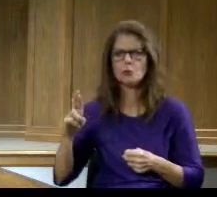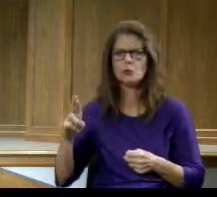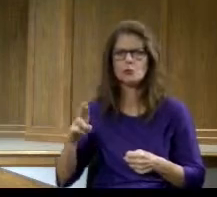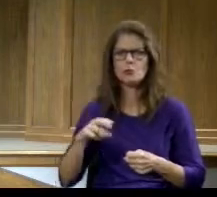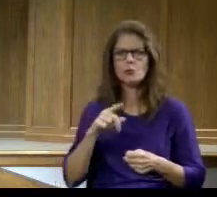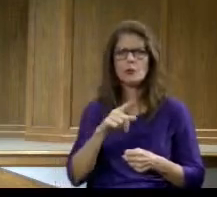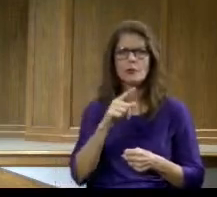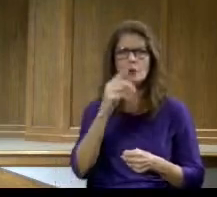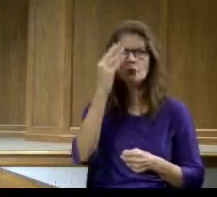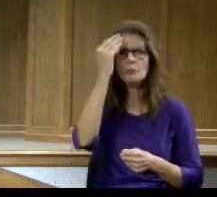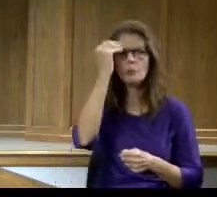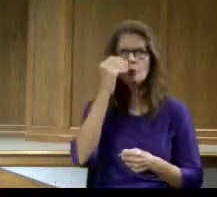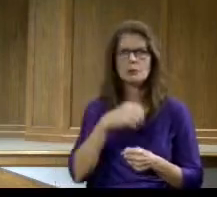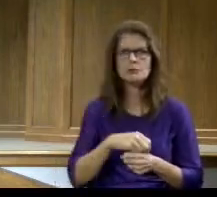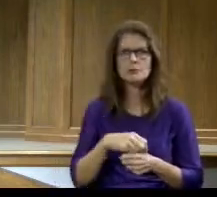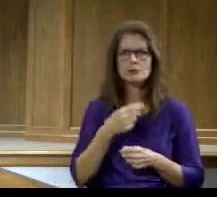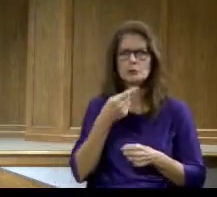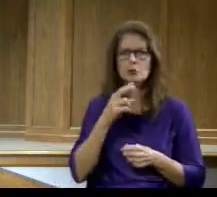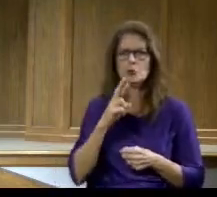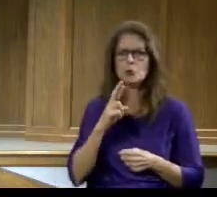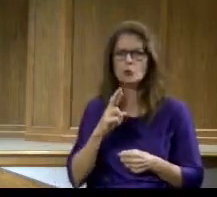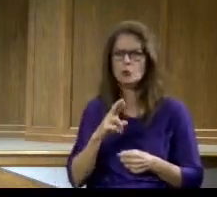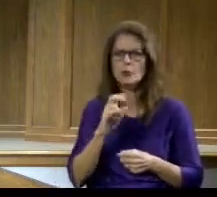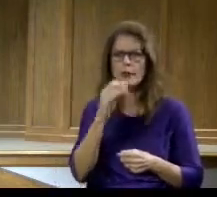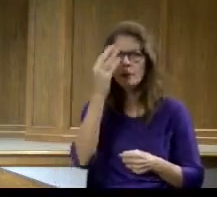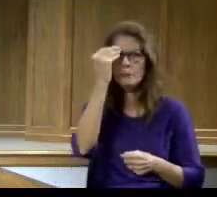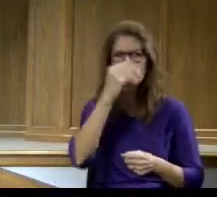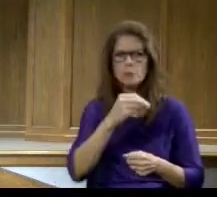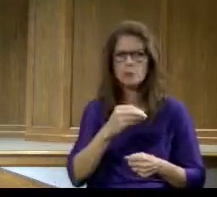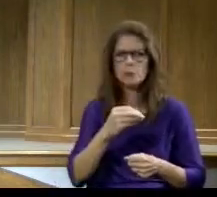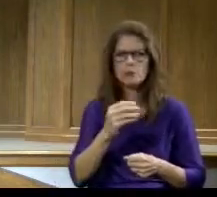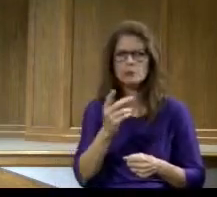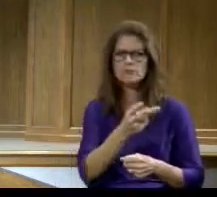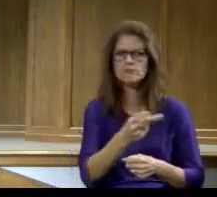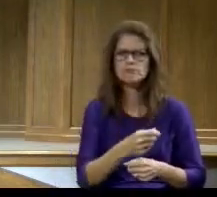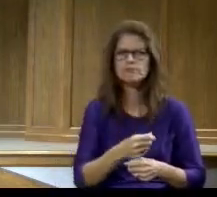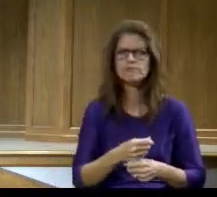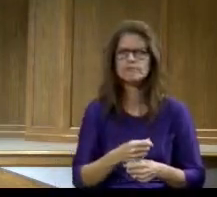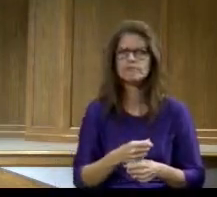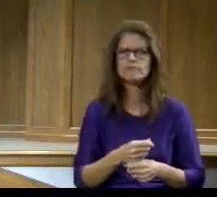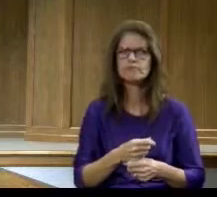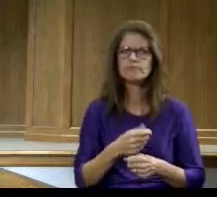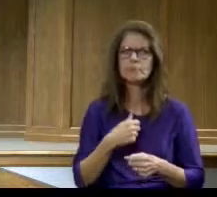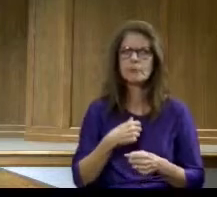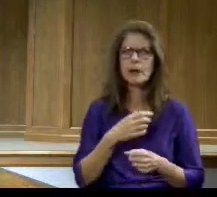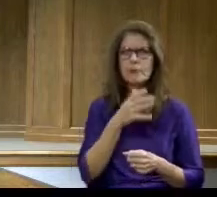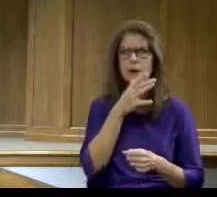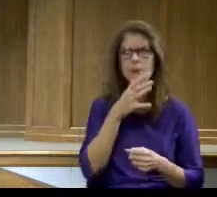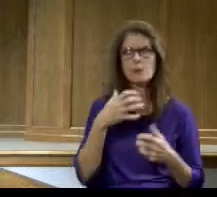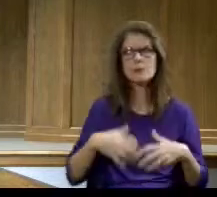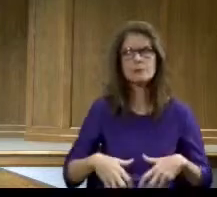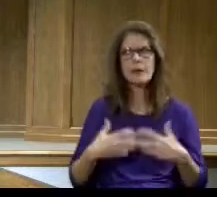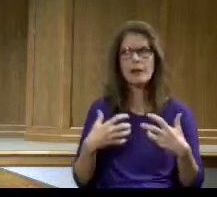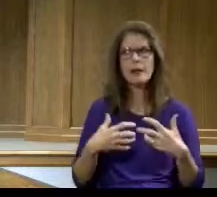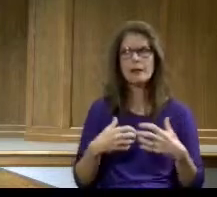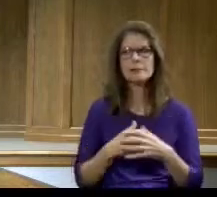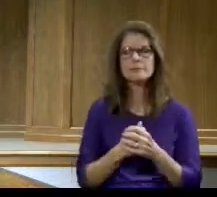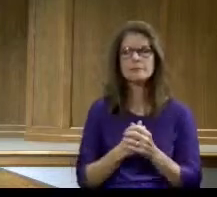Burned her up that little girl was almost knocked over because of their carelessness.